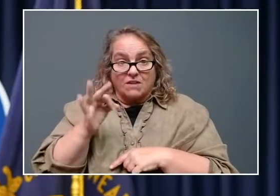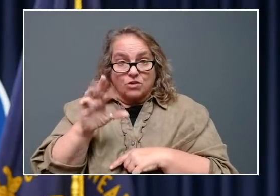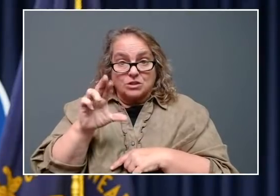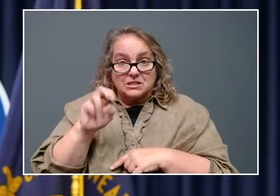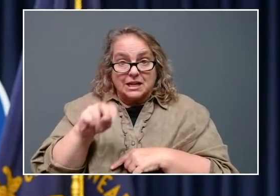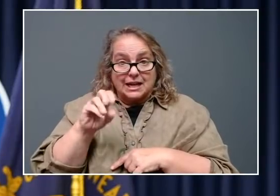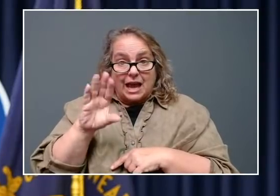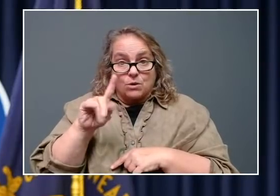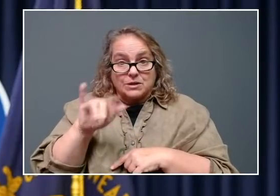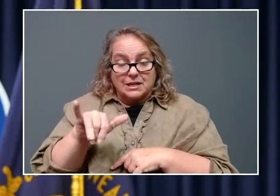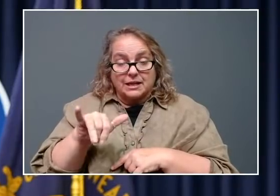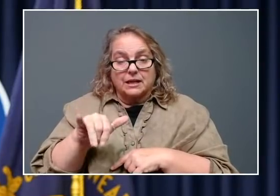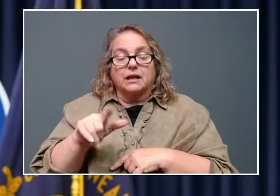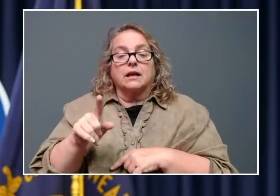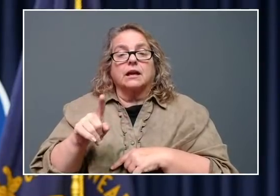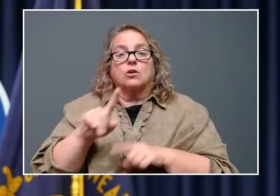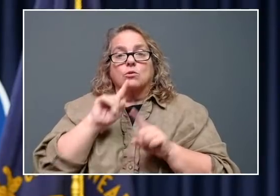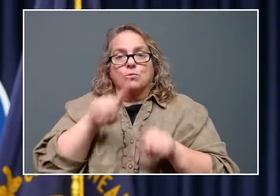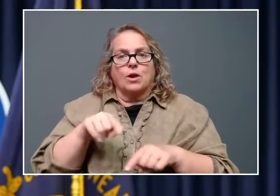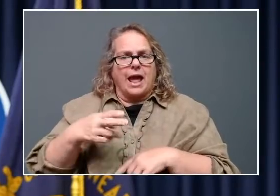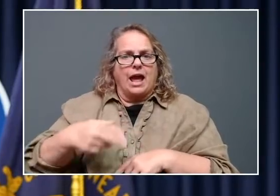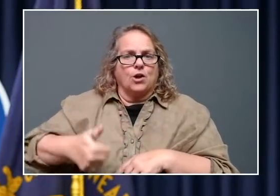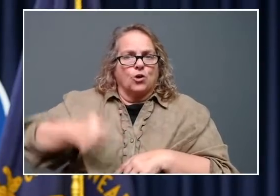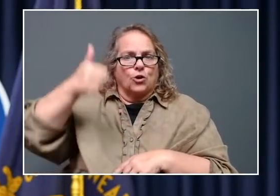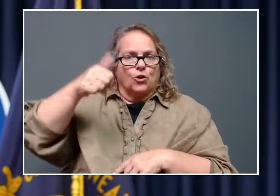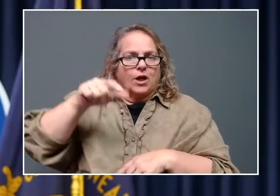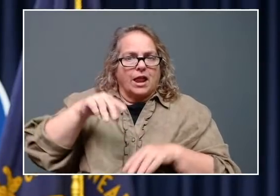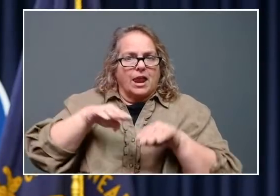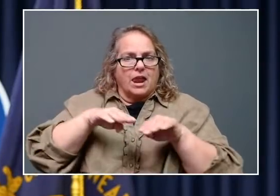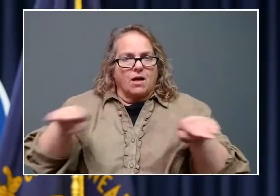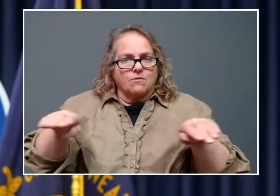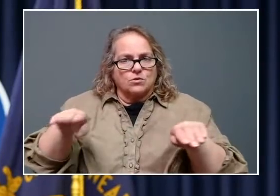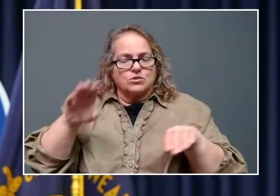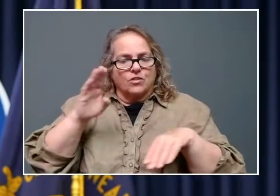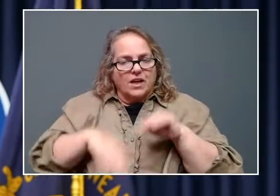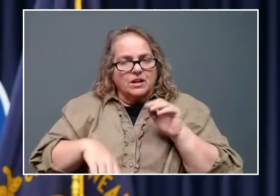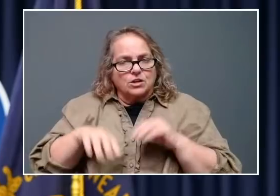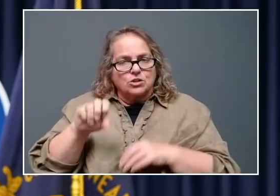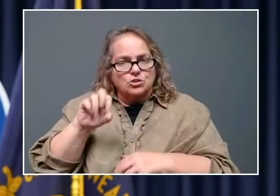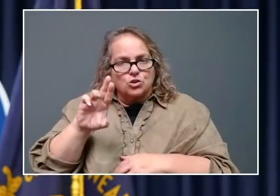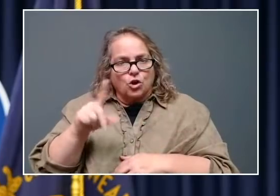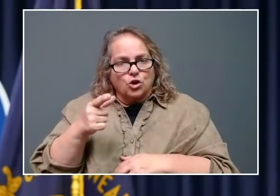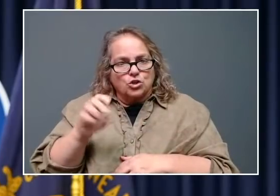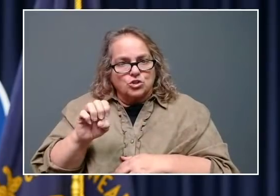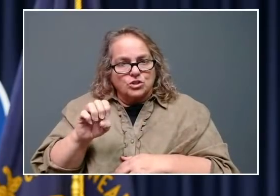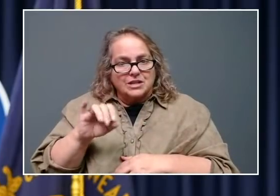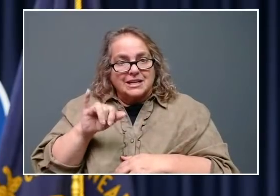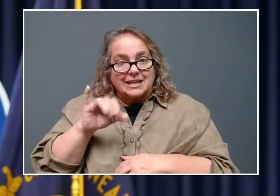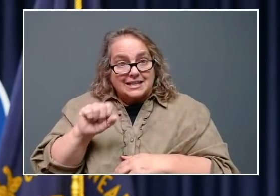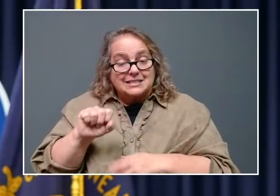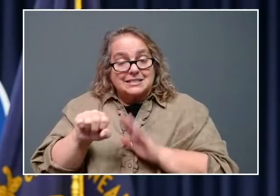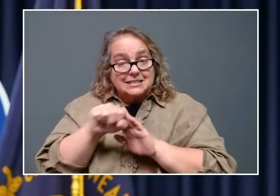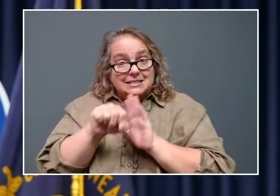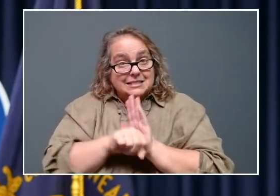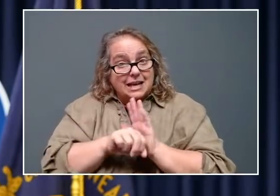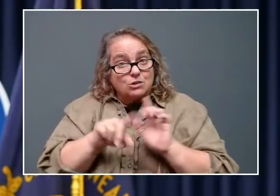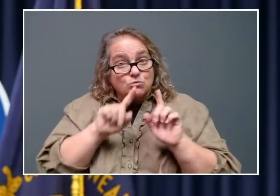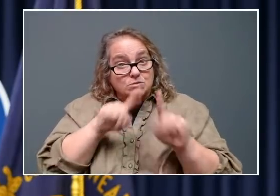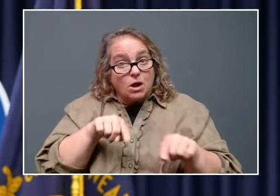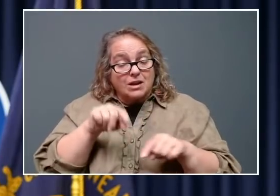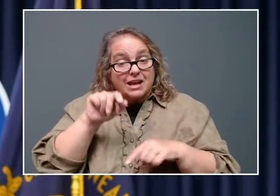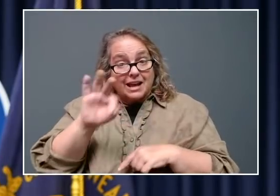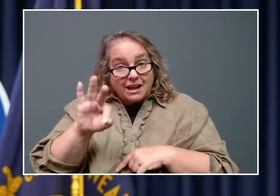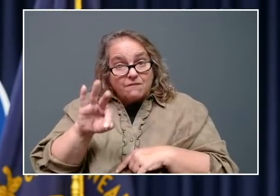a few months ago, although no Omicron yet. Is the state doing anything to respond to those levels, and how will the state respond if Omicron's found first in